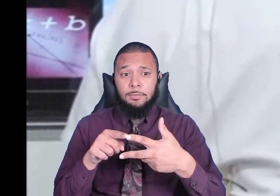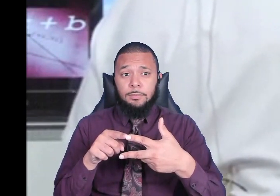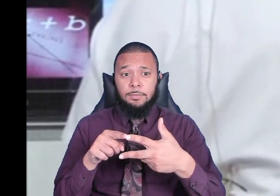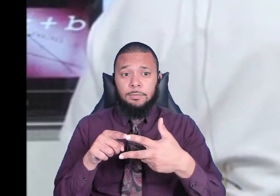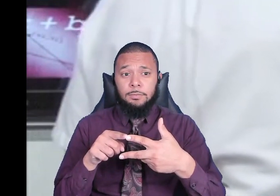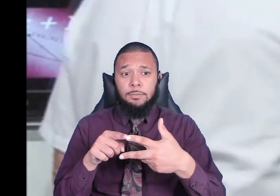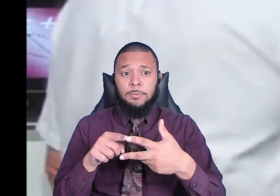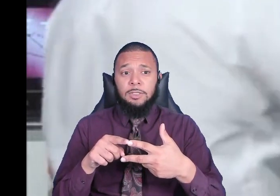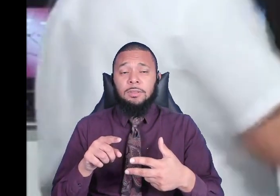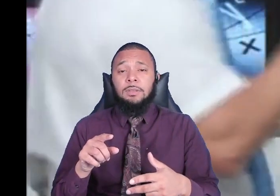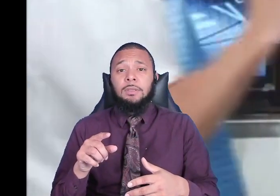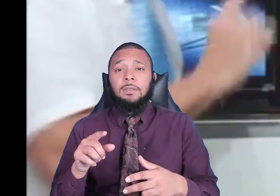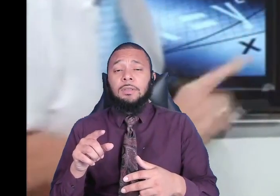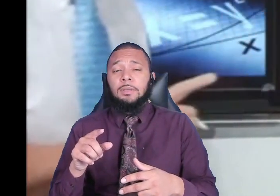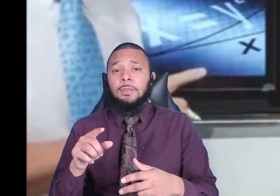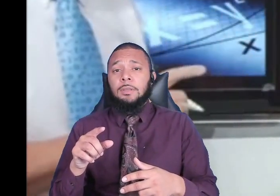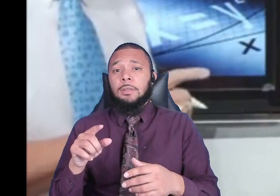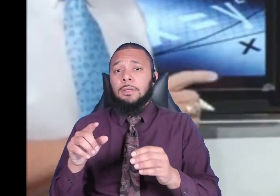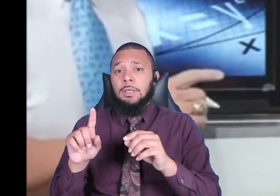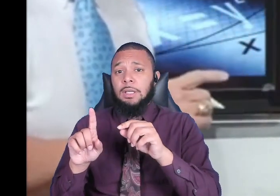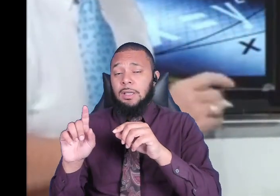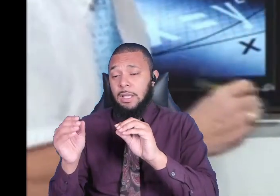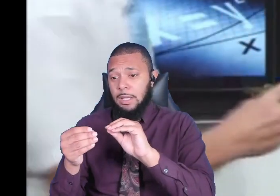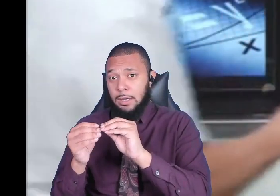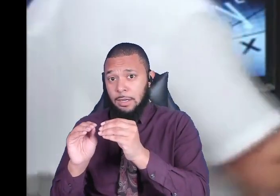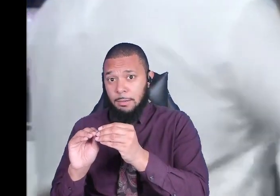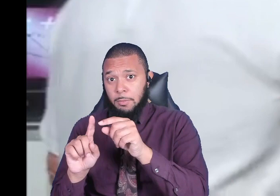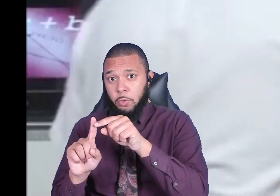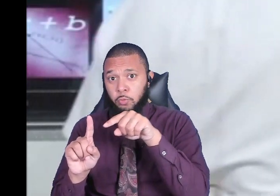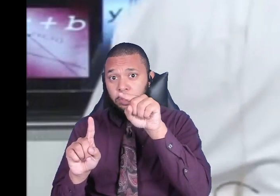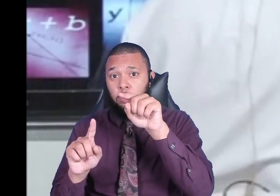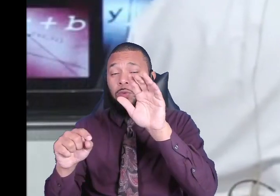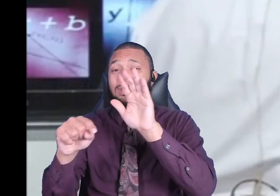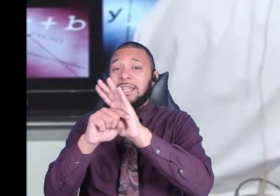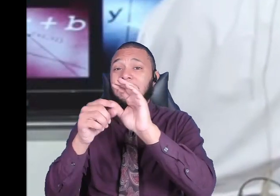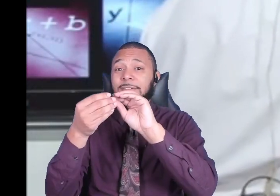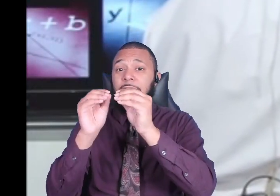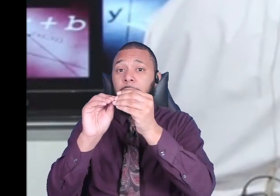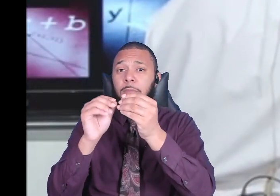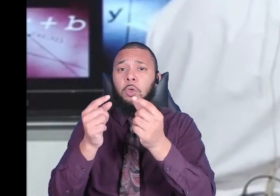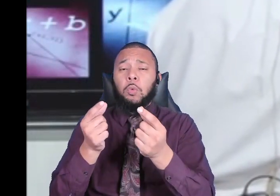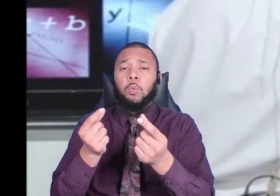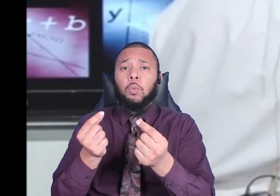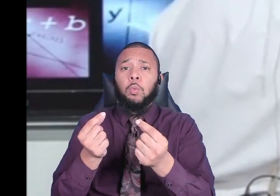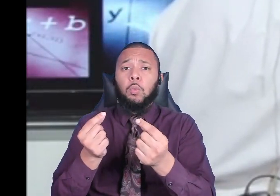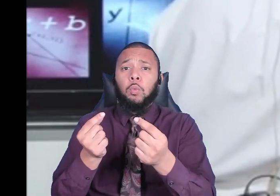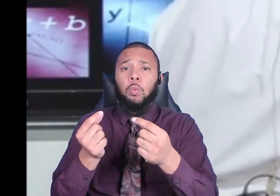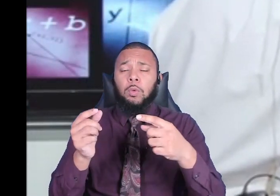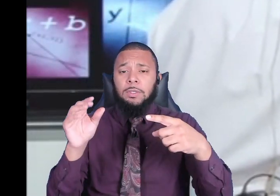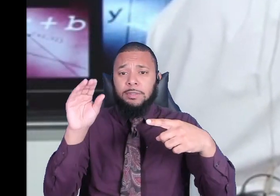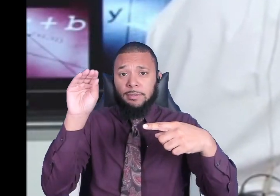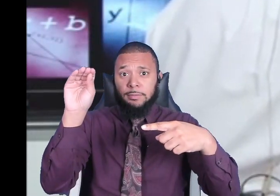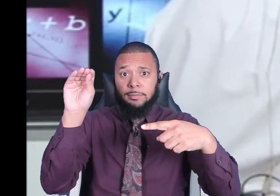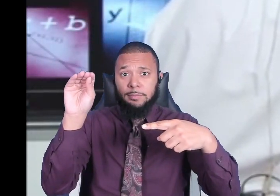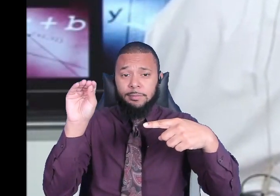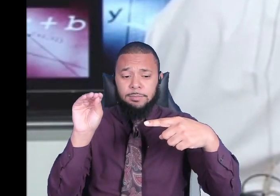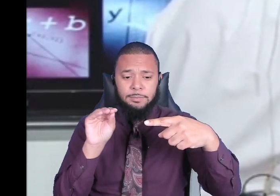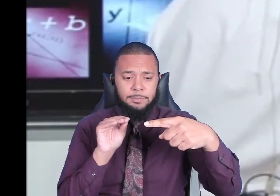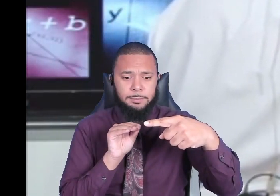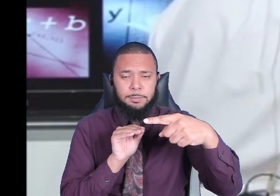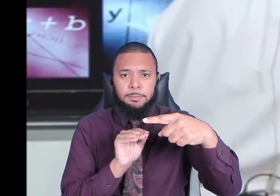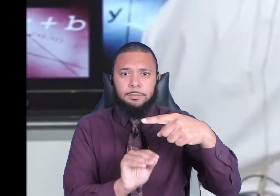number to a negative power, just put it to the